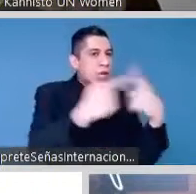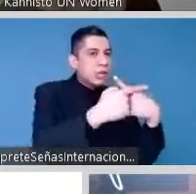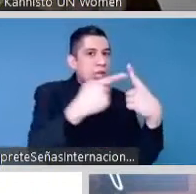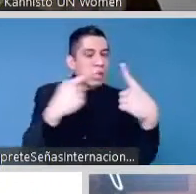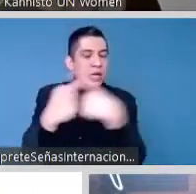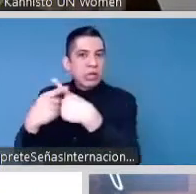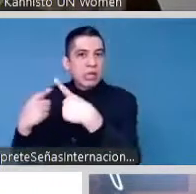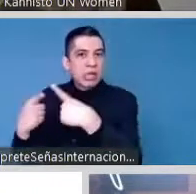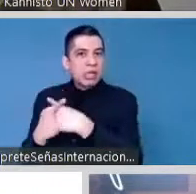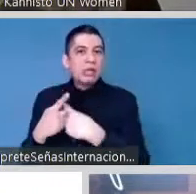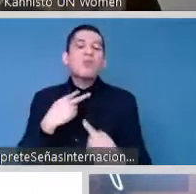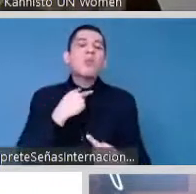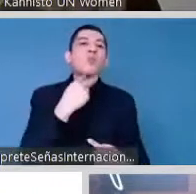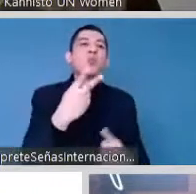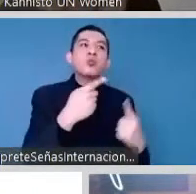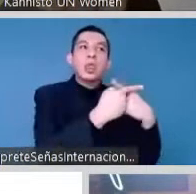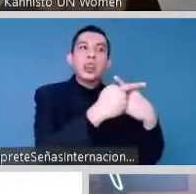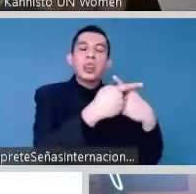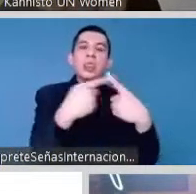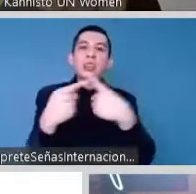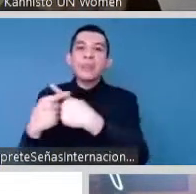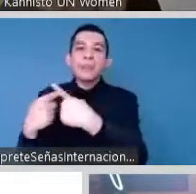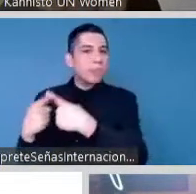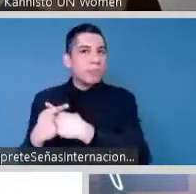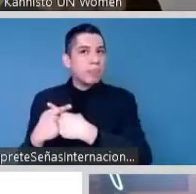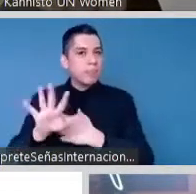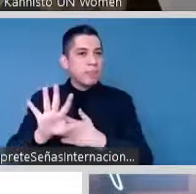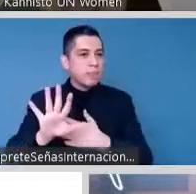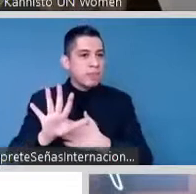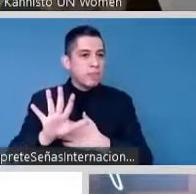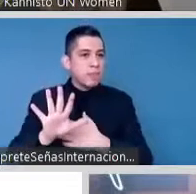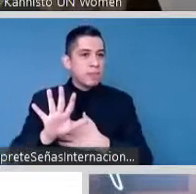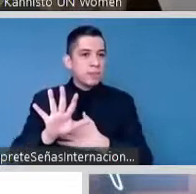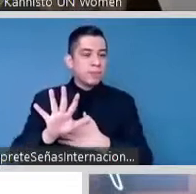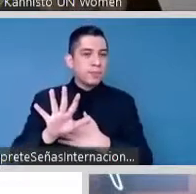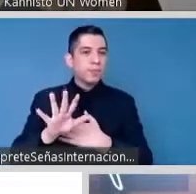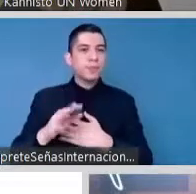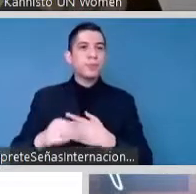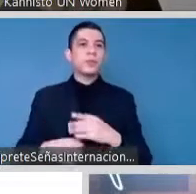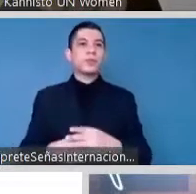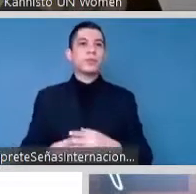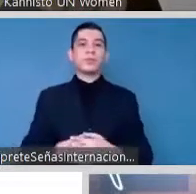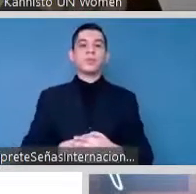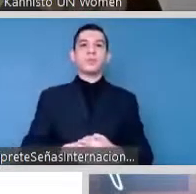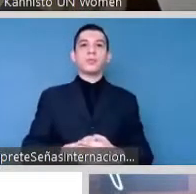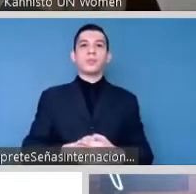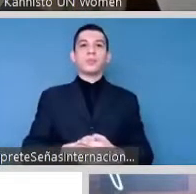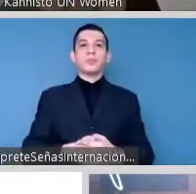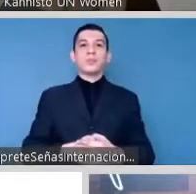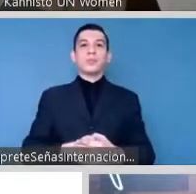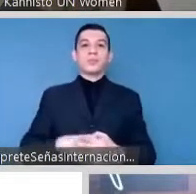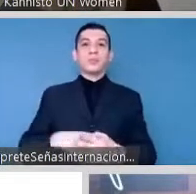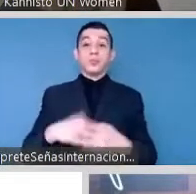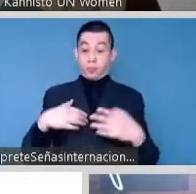government. And we know also Mali had some issues later on, but we're still working on it. And it's becoming too